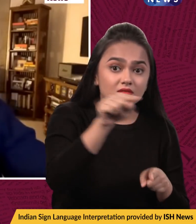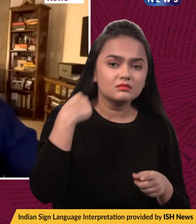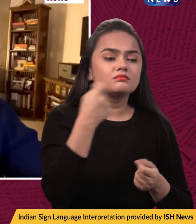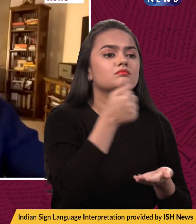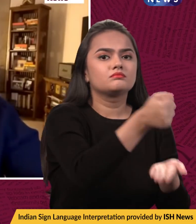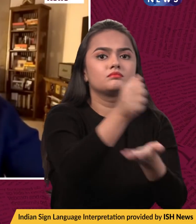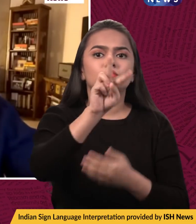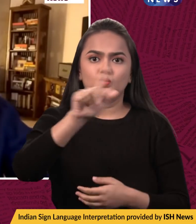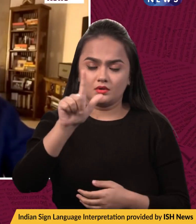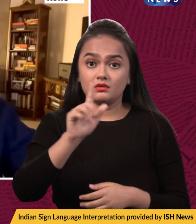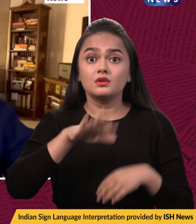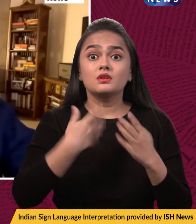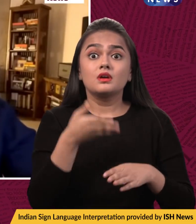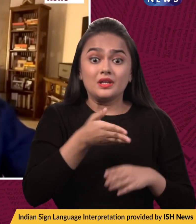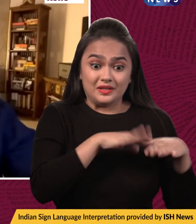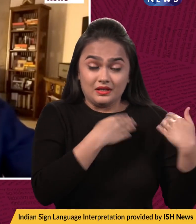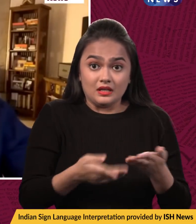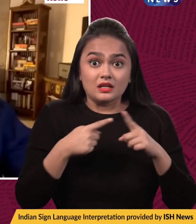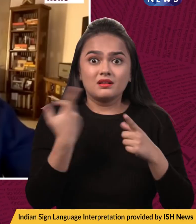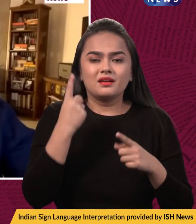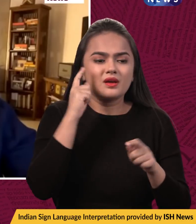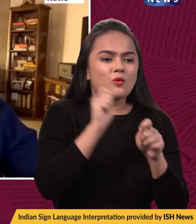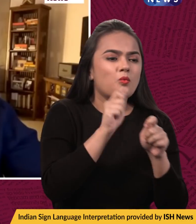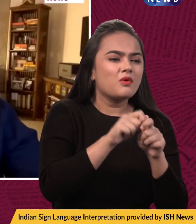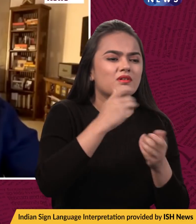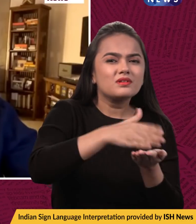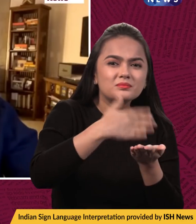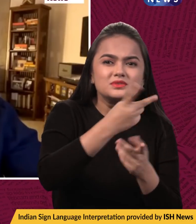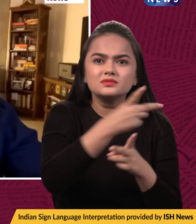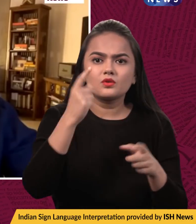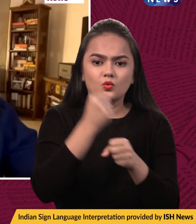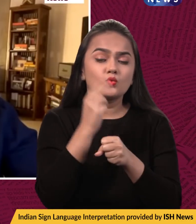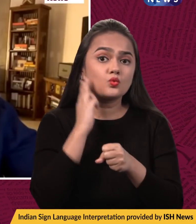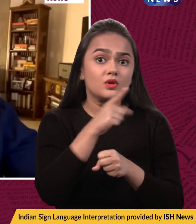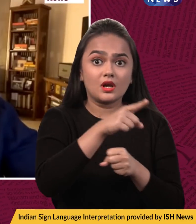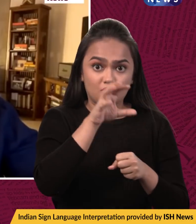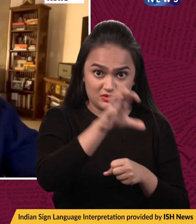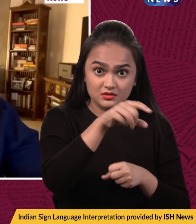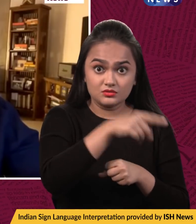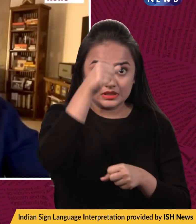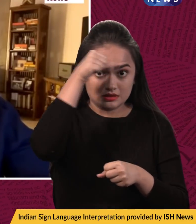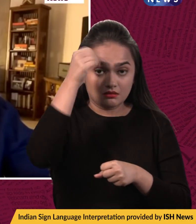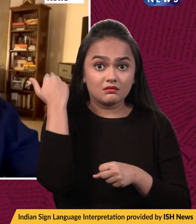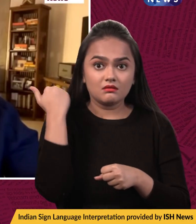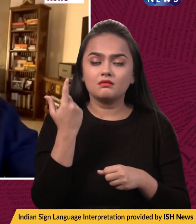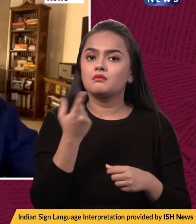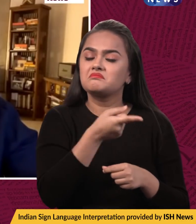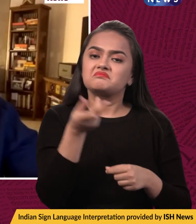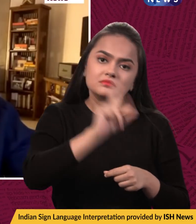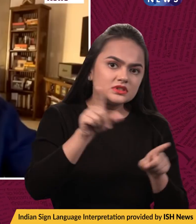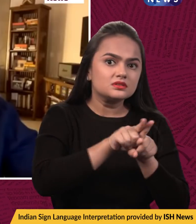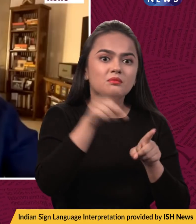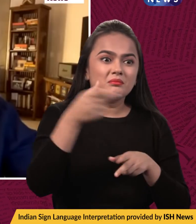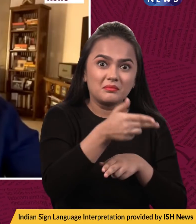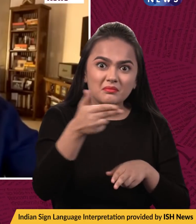the deceased. Terrorists opened fire on labourers in the Kulgam district on Sunday. Another labourer was